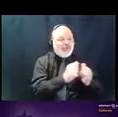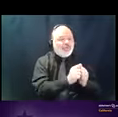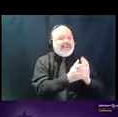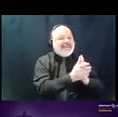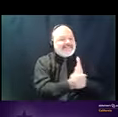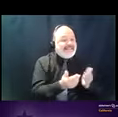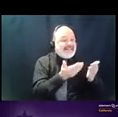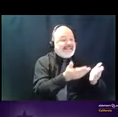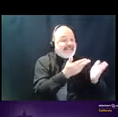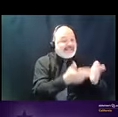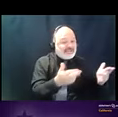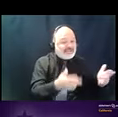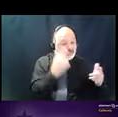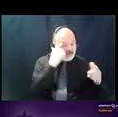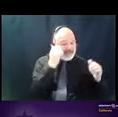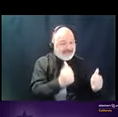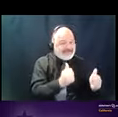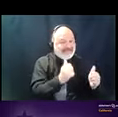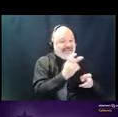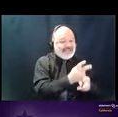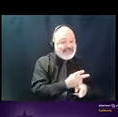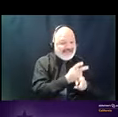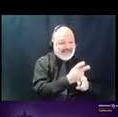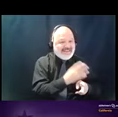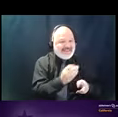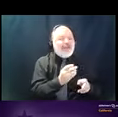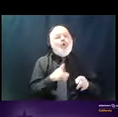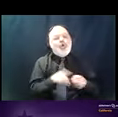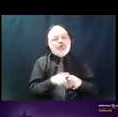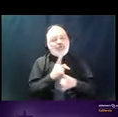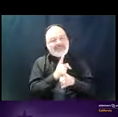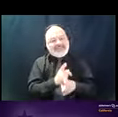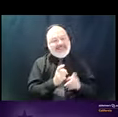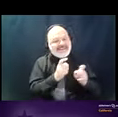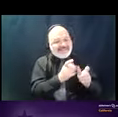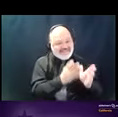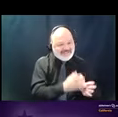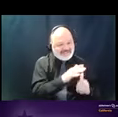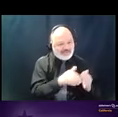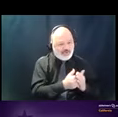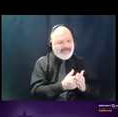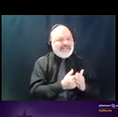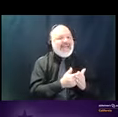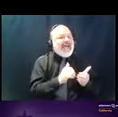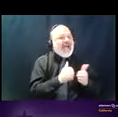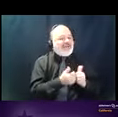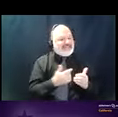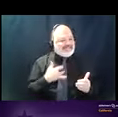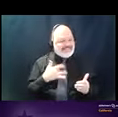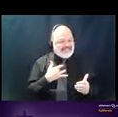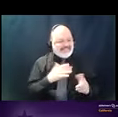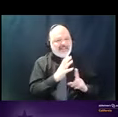needed to connect with dementia care recipients and caregivers across racial and ethnic groups in a way that is sensitive in